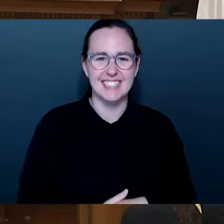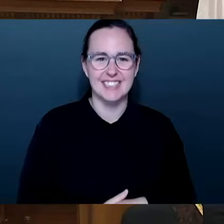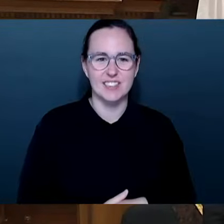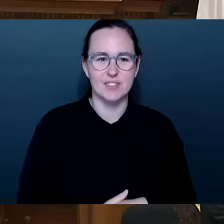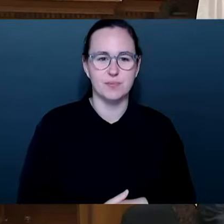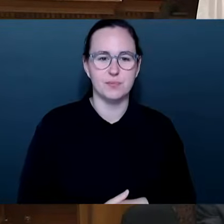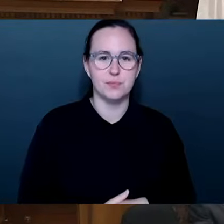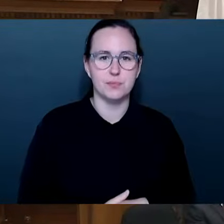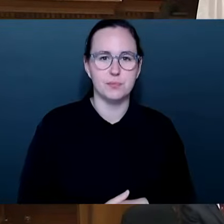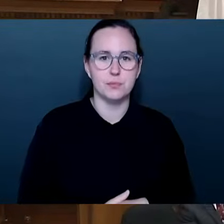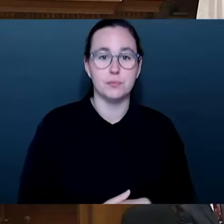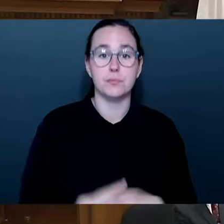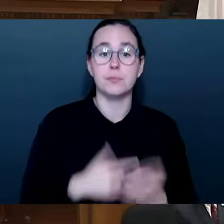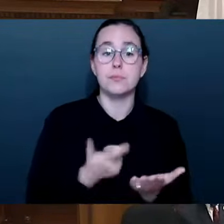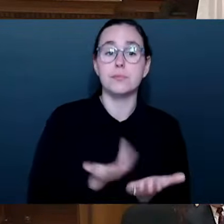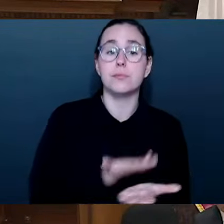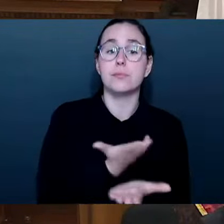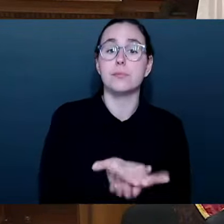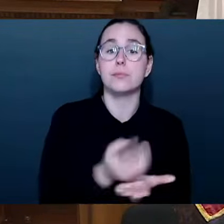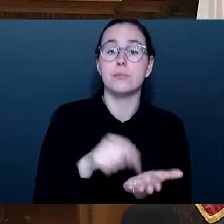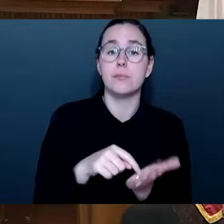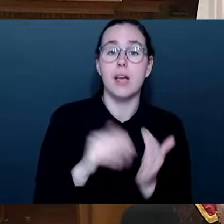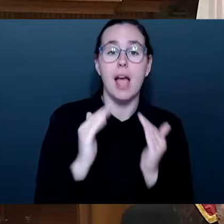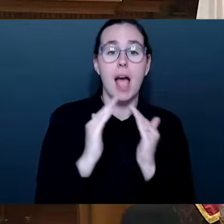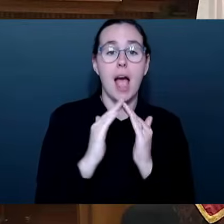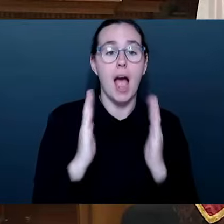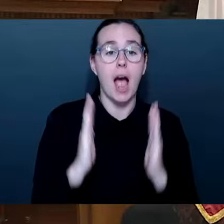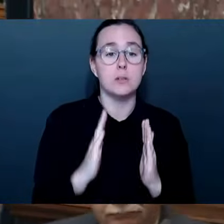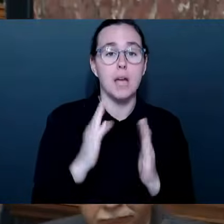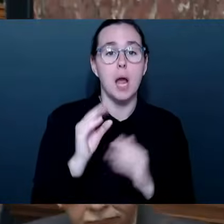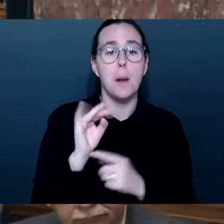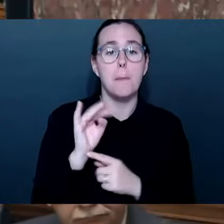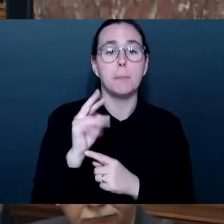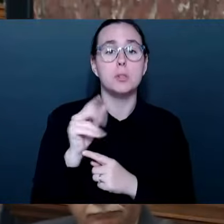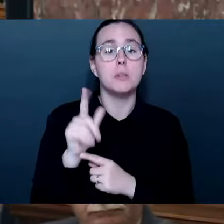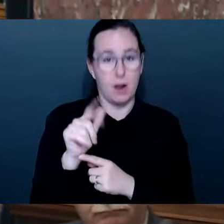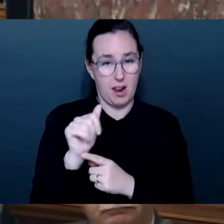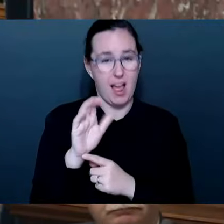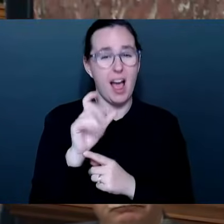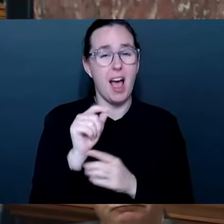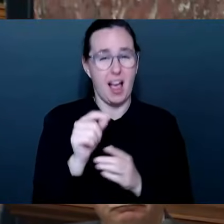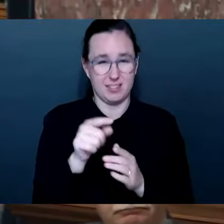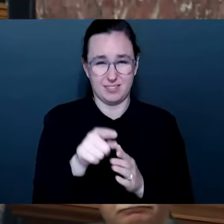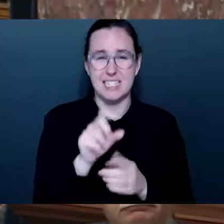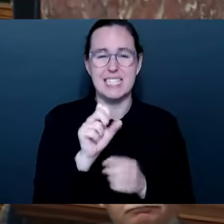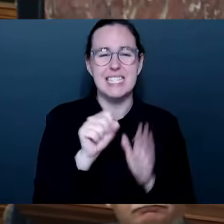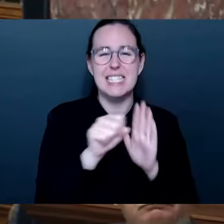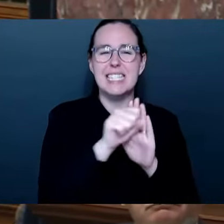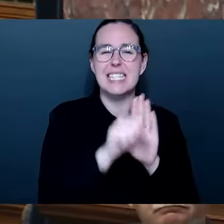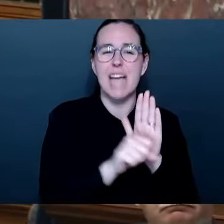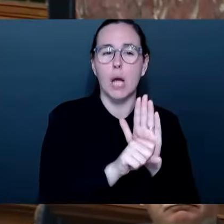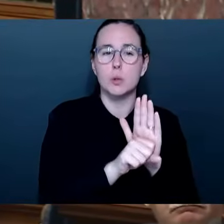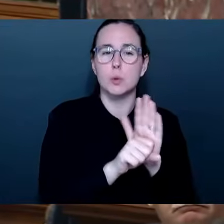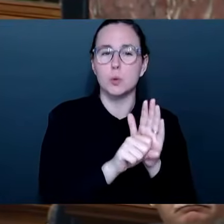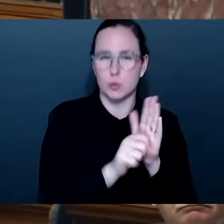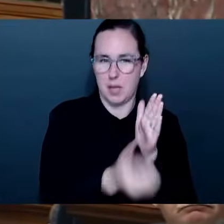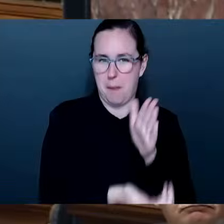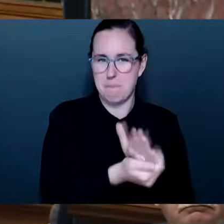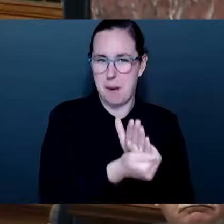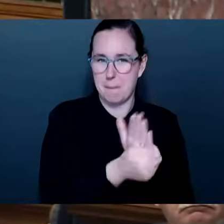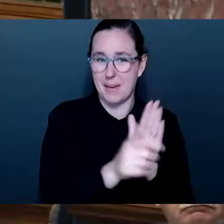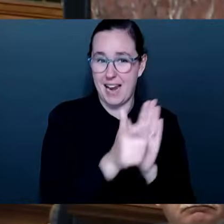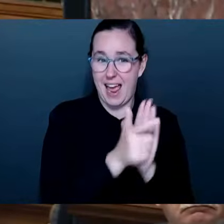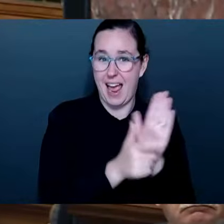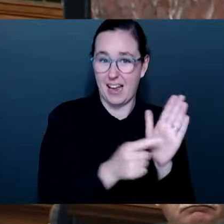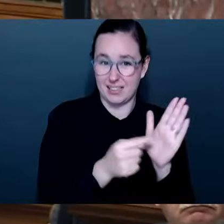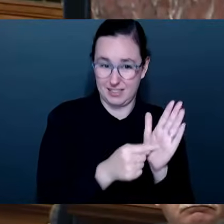the Legislative Assembly. Minister. I move that the bill be introduced and read a first time now. Mr. Speaker, I'm pleased